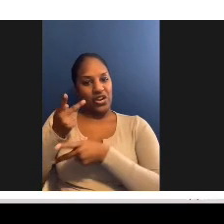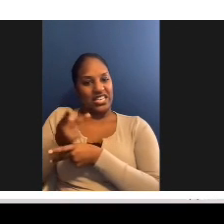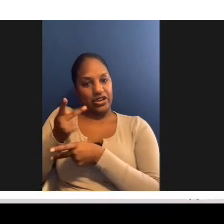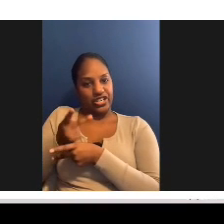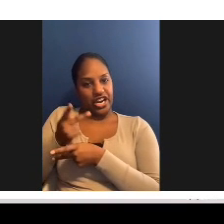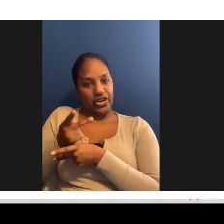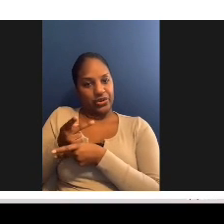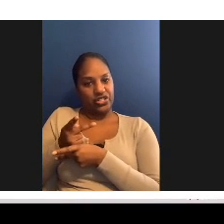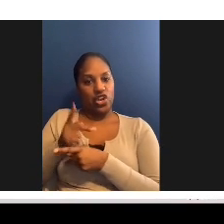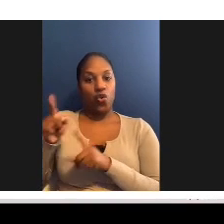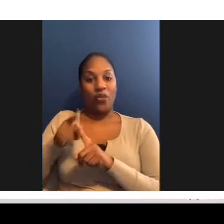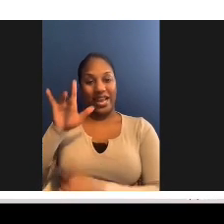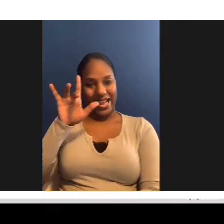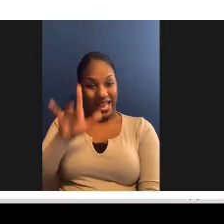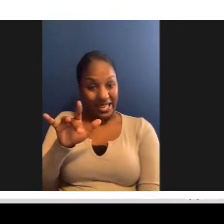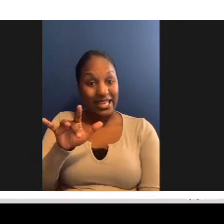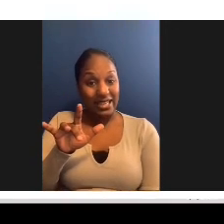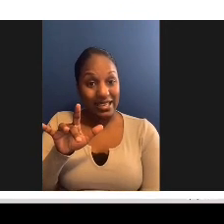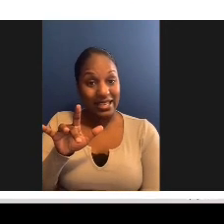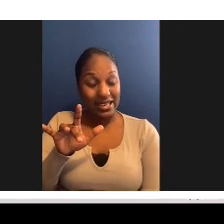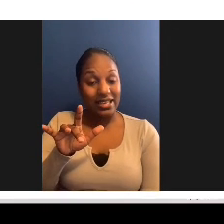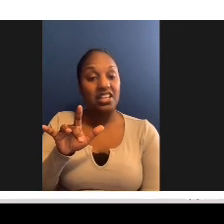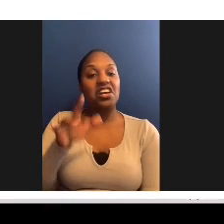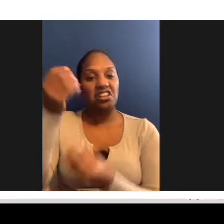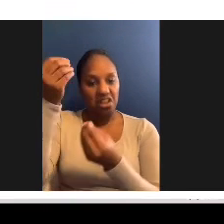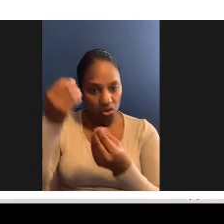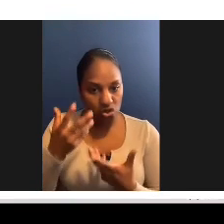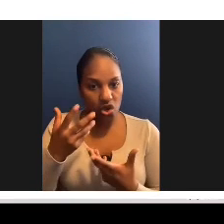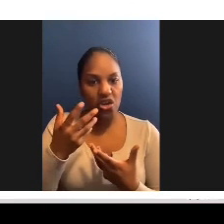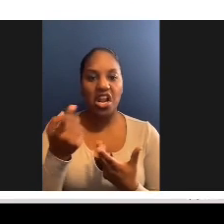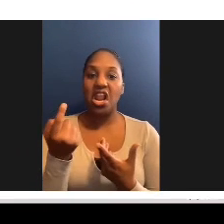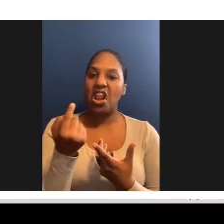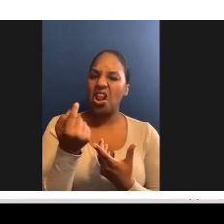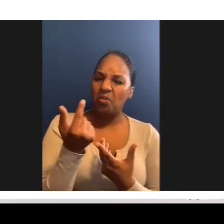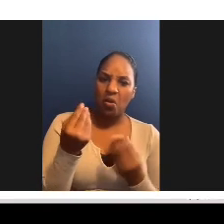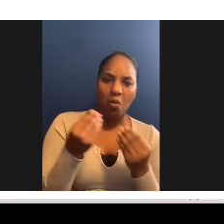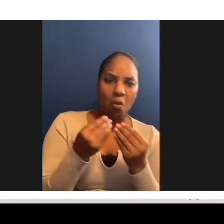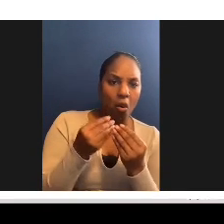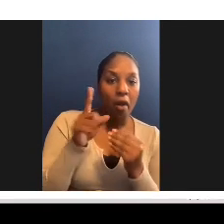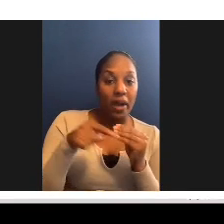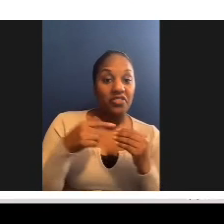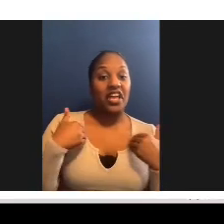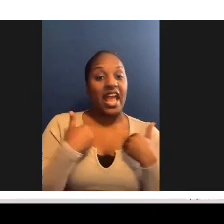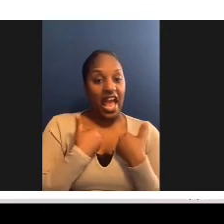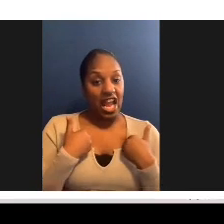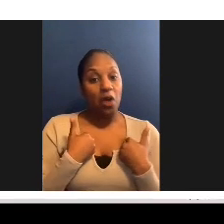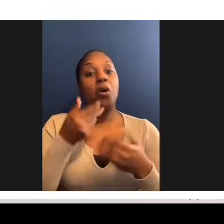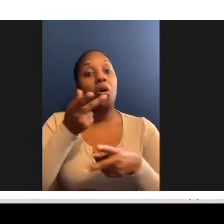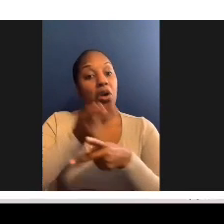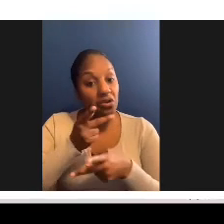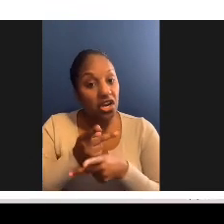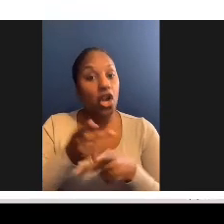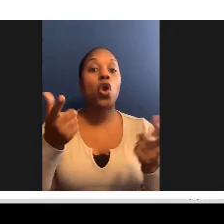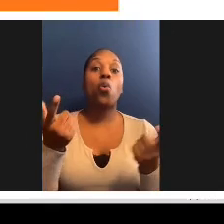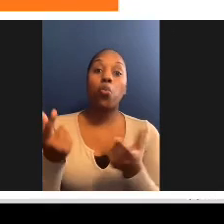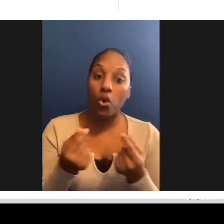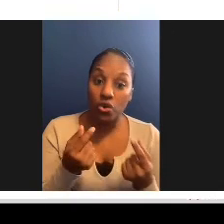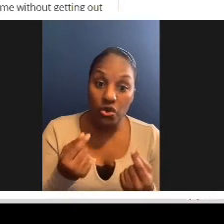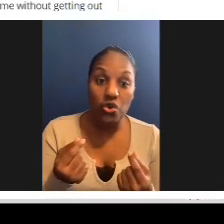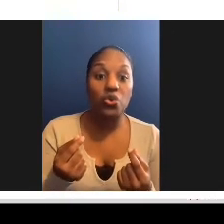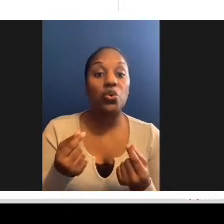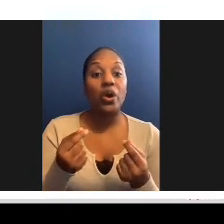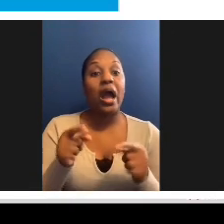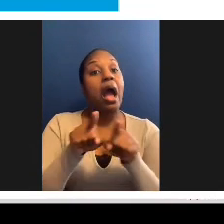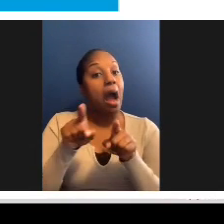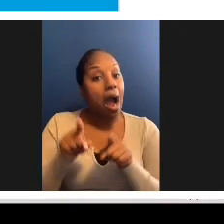So when we click that, it tells us a little bit about the animals caretaking and what you would do as an animal